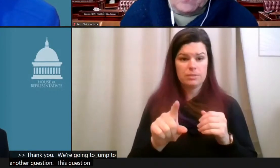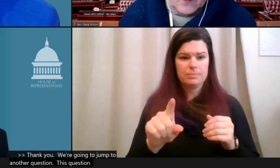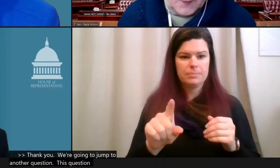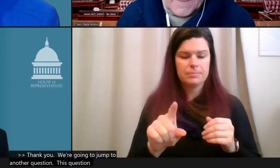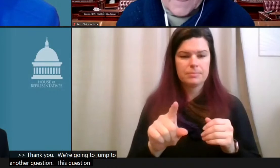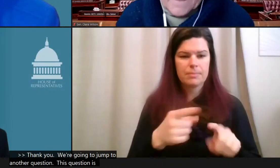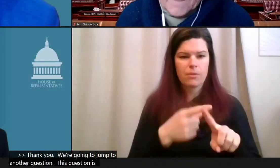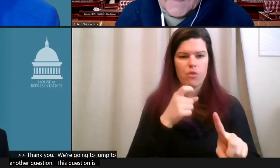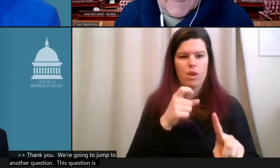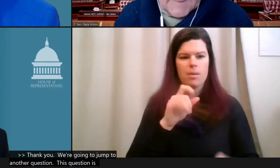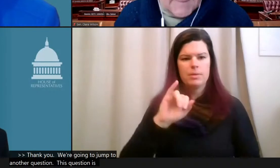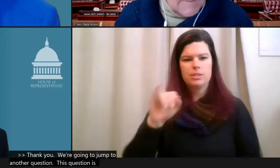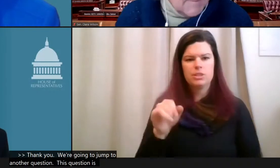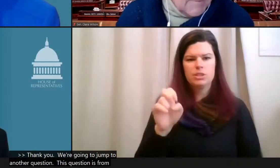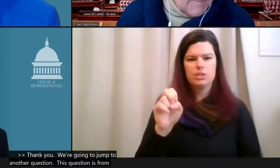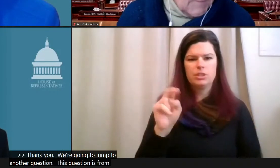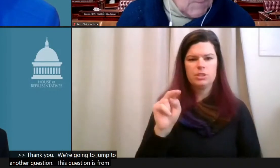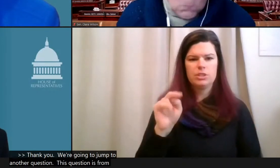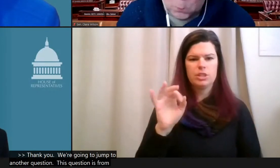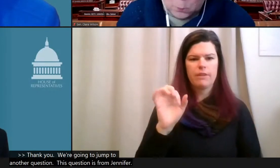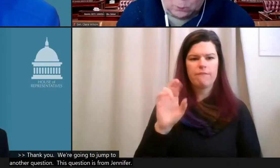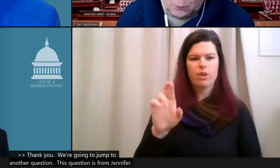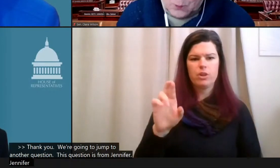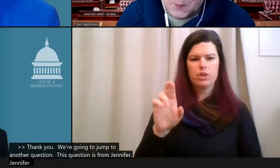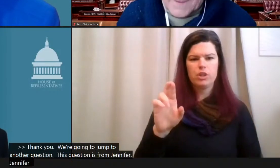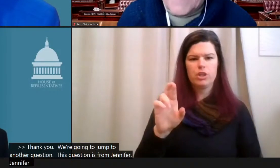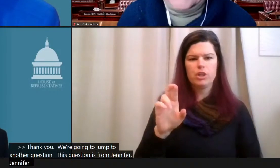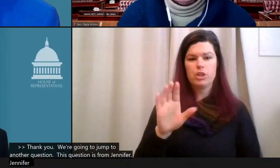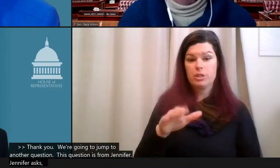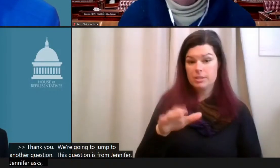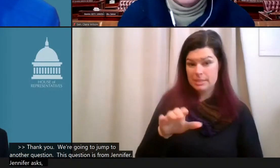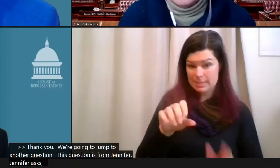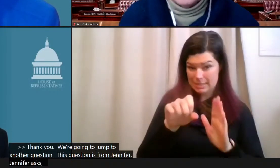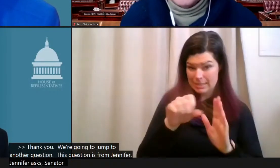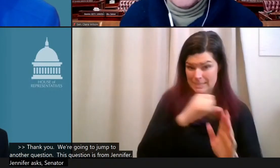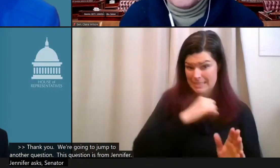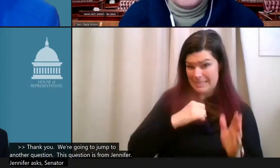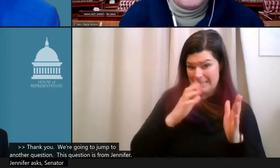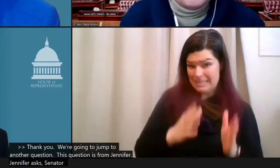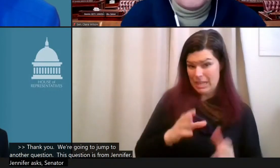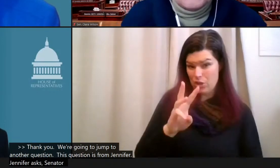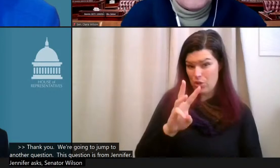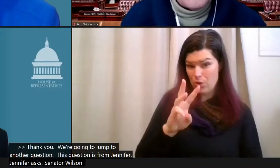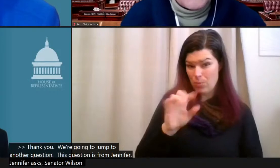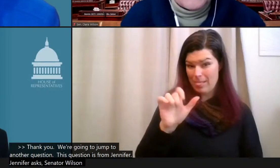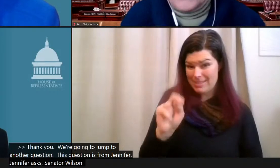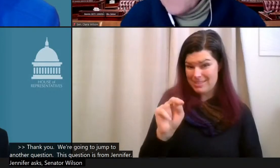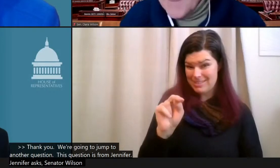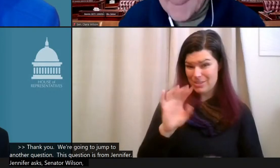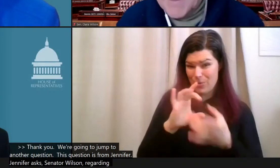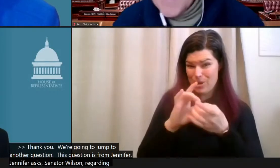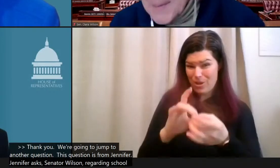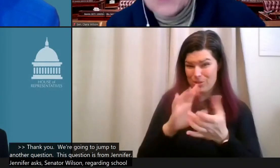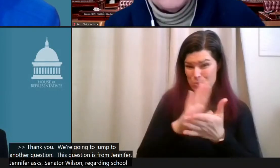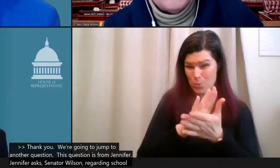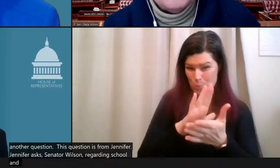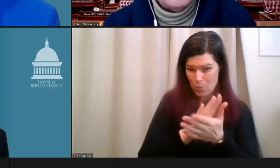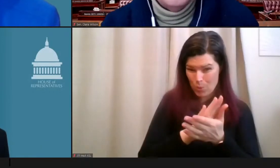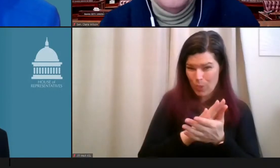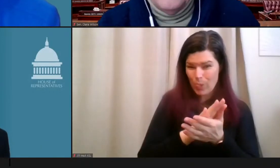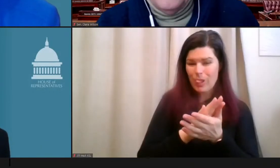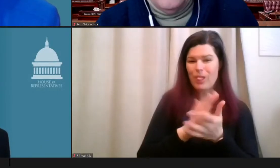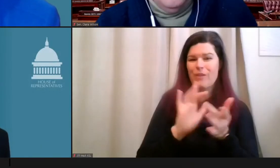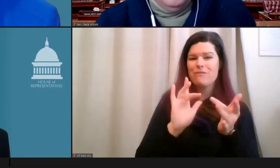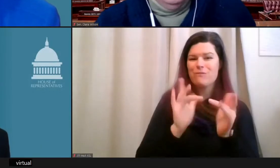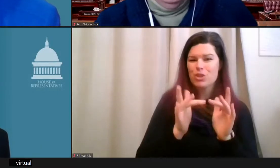Jennifer. Jennifer asks, Senator Wilson, regarding school and virtual education,